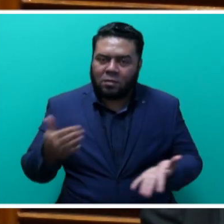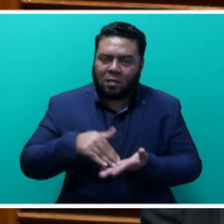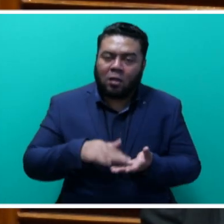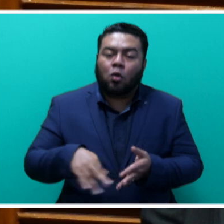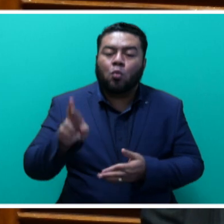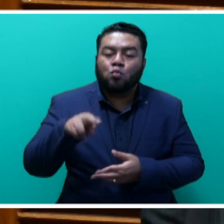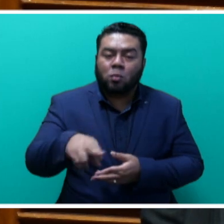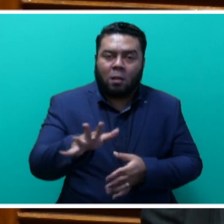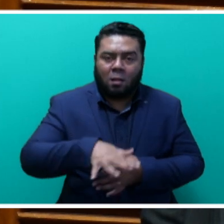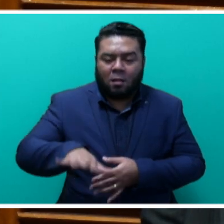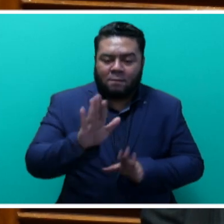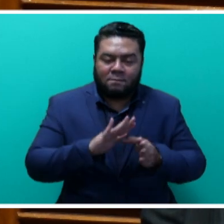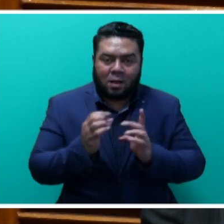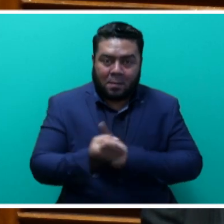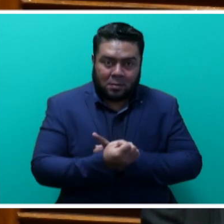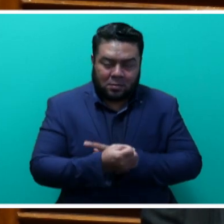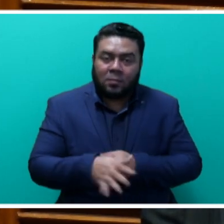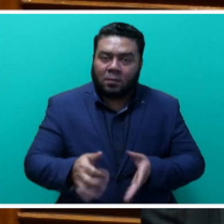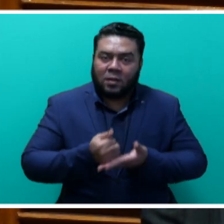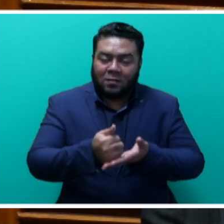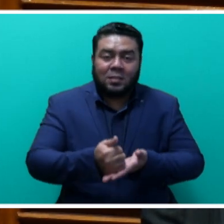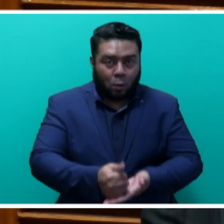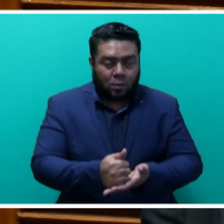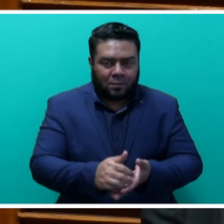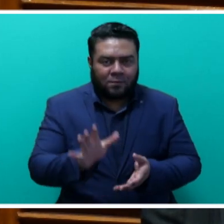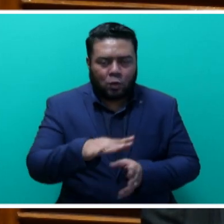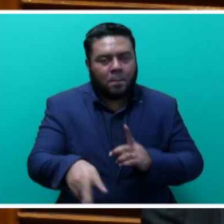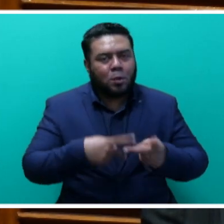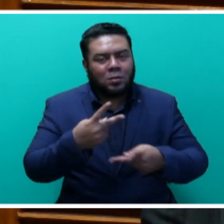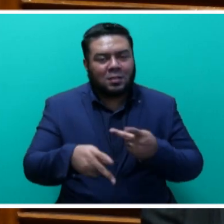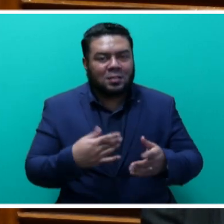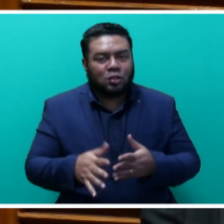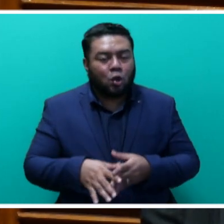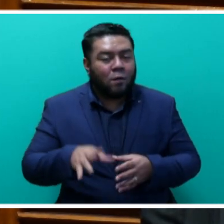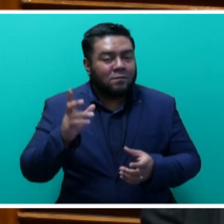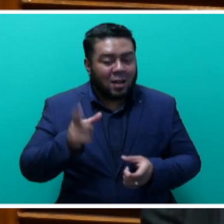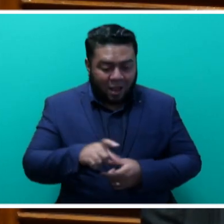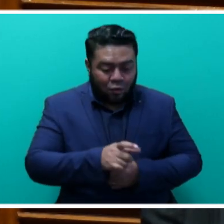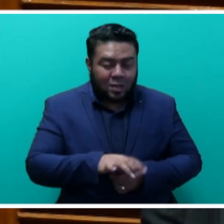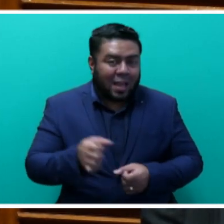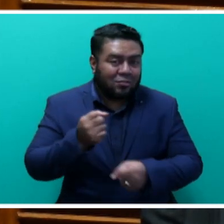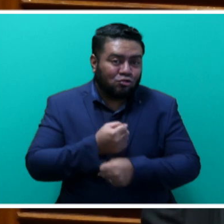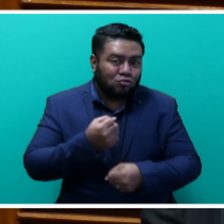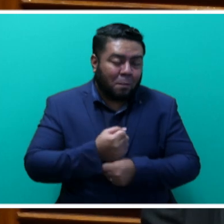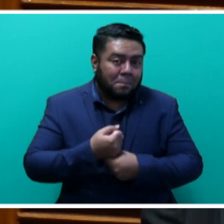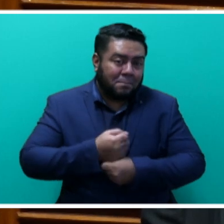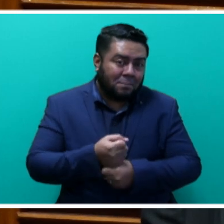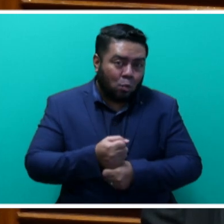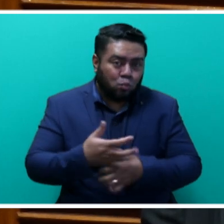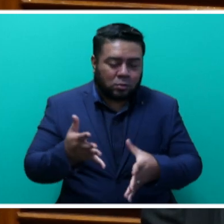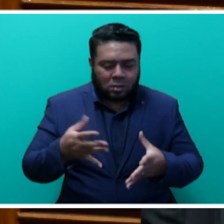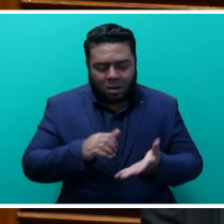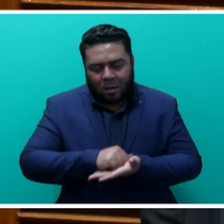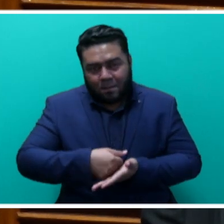sector. This includes the provision of support for the processing of turmeric and ginger powder, cassava and dalo chips,